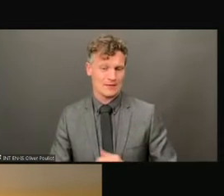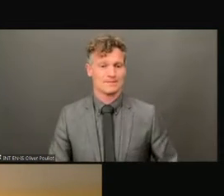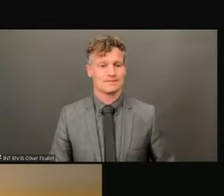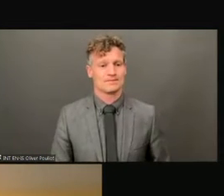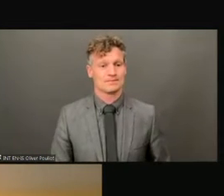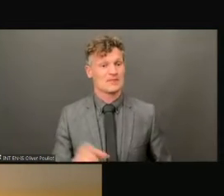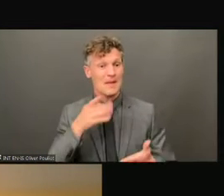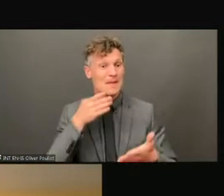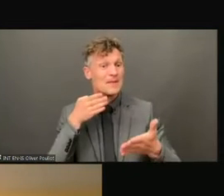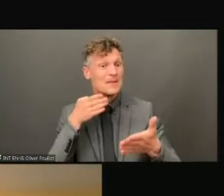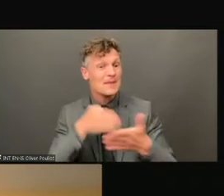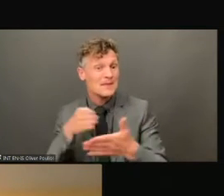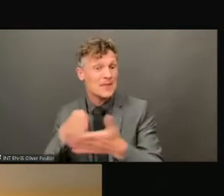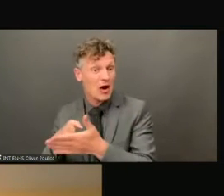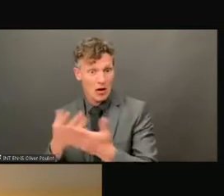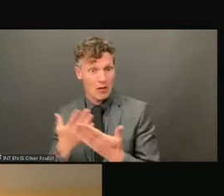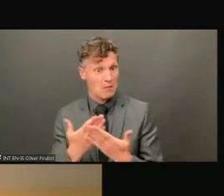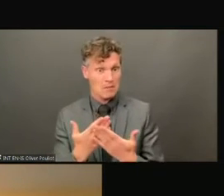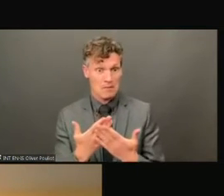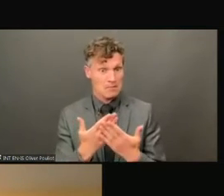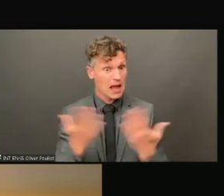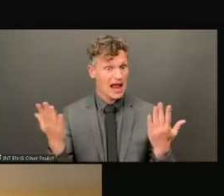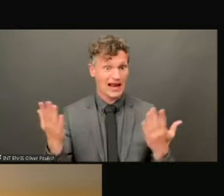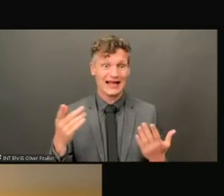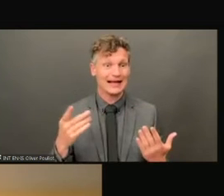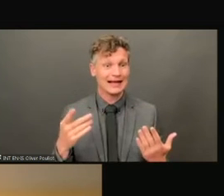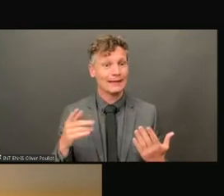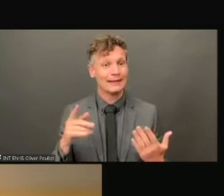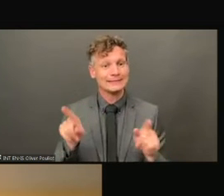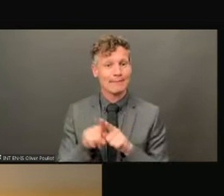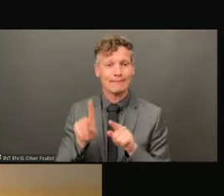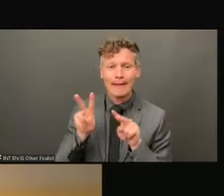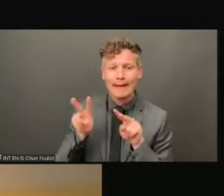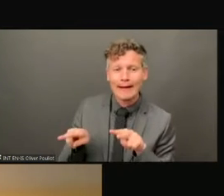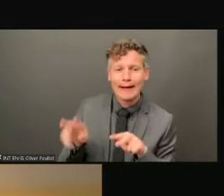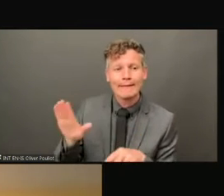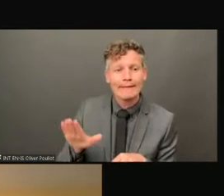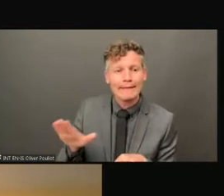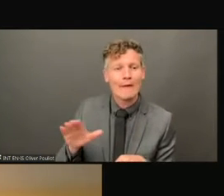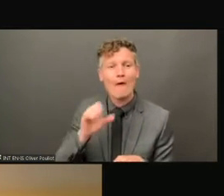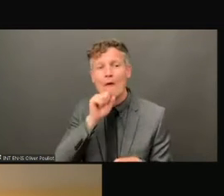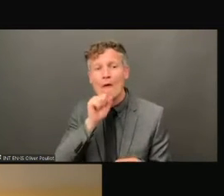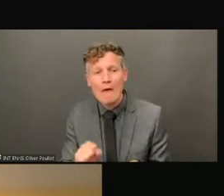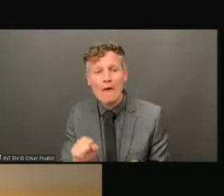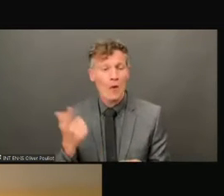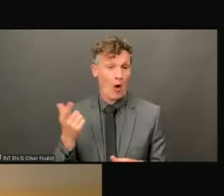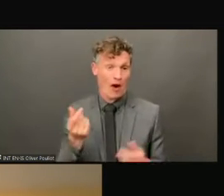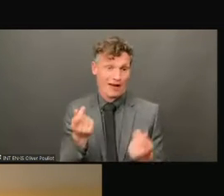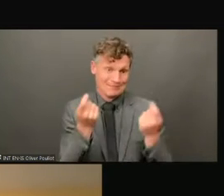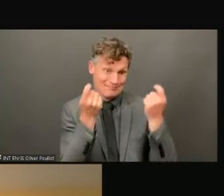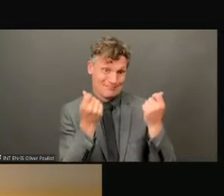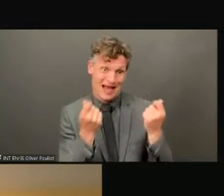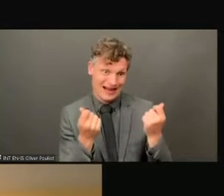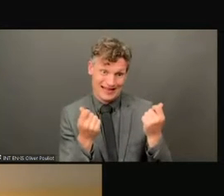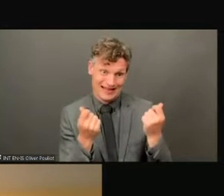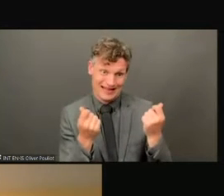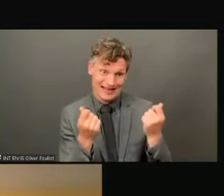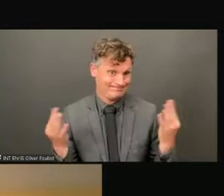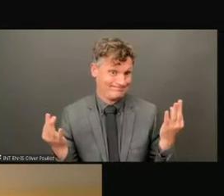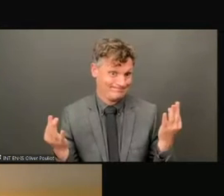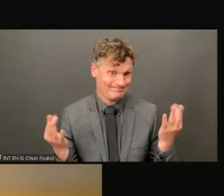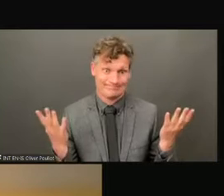age discrimination, financial disadvantages, inadequate social security, the lack